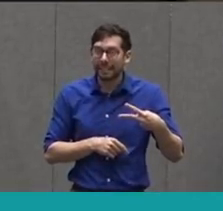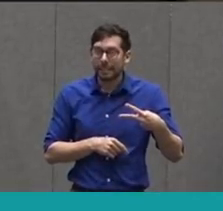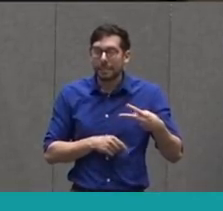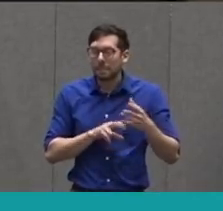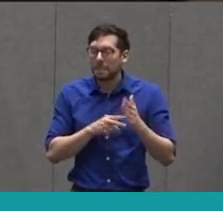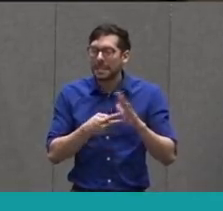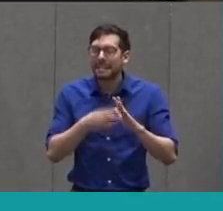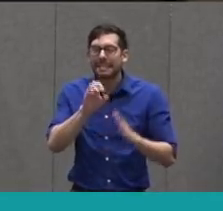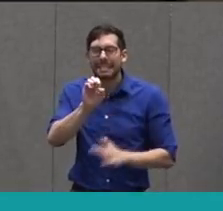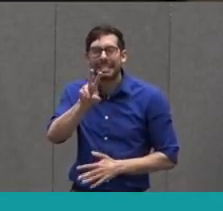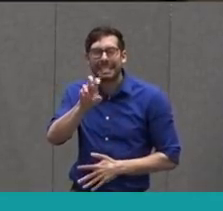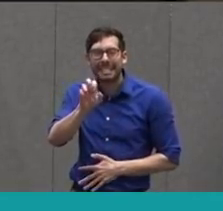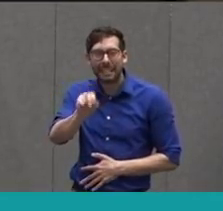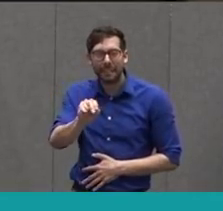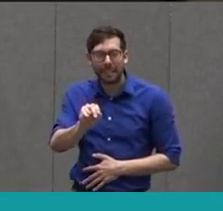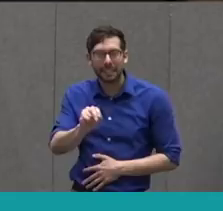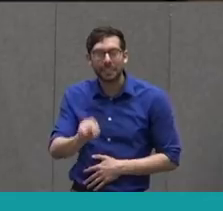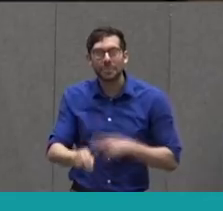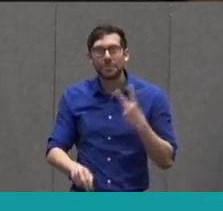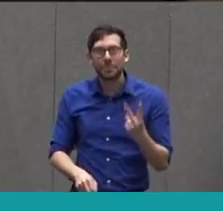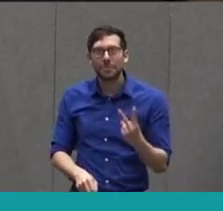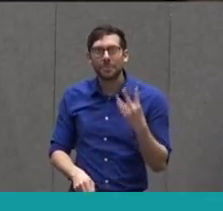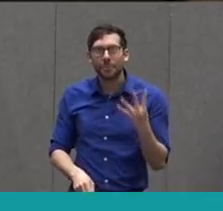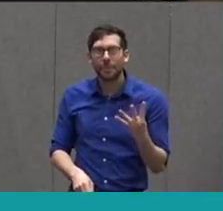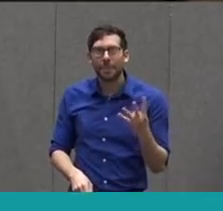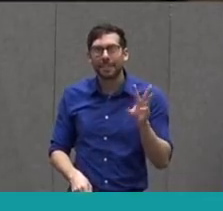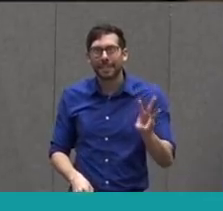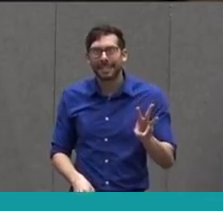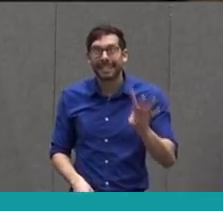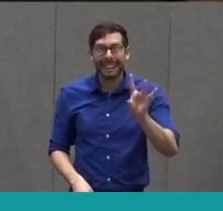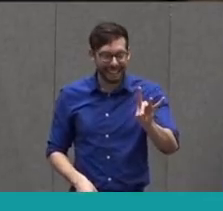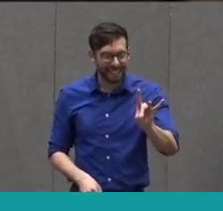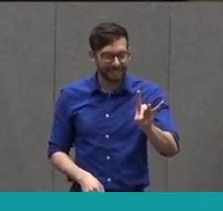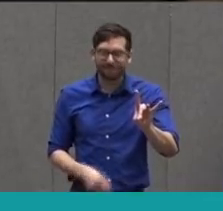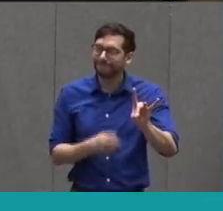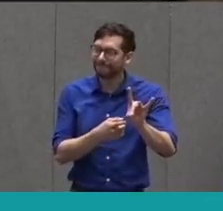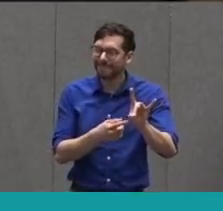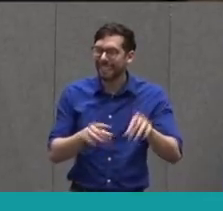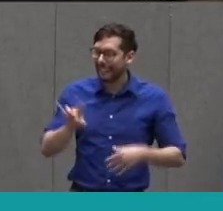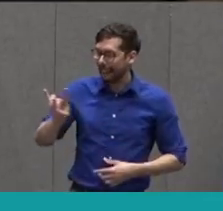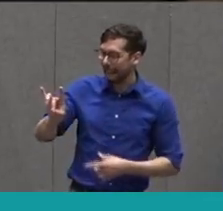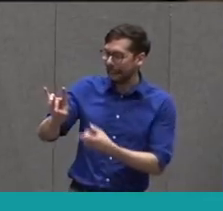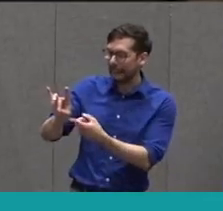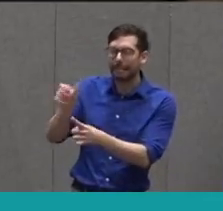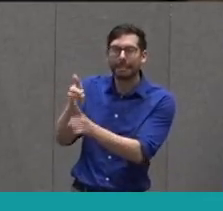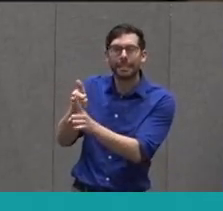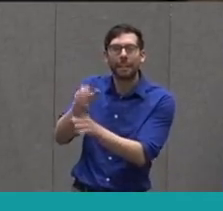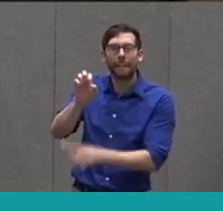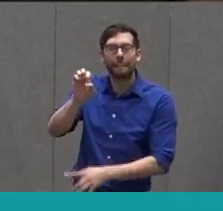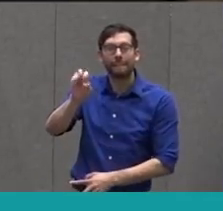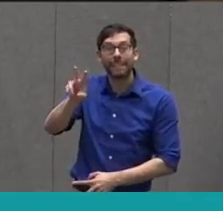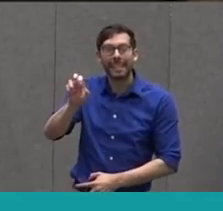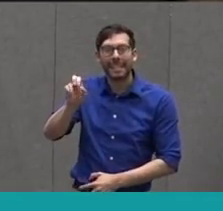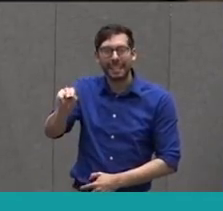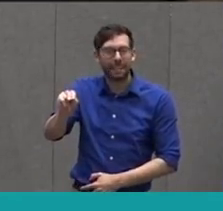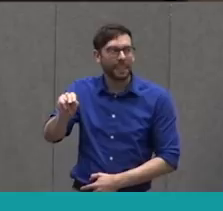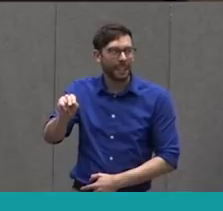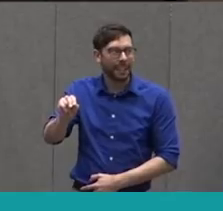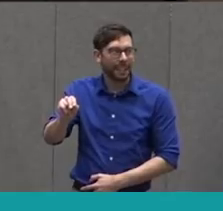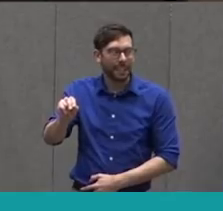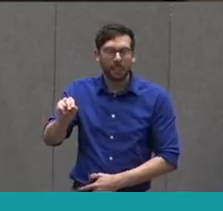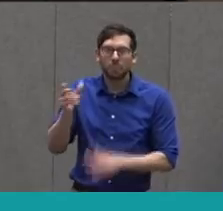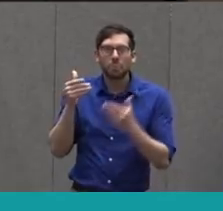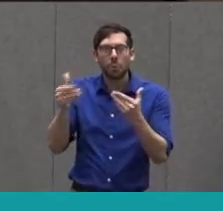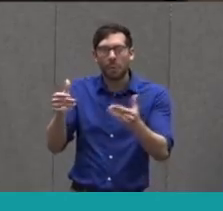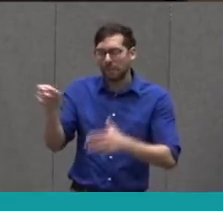number. So I want to make sure when I'm in there that I would circle the even number.